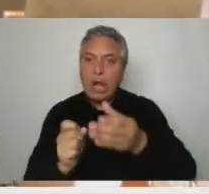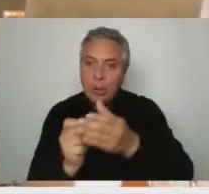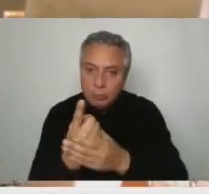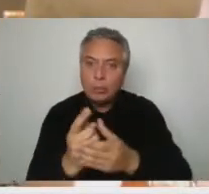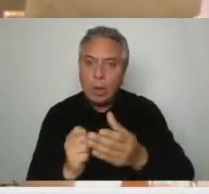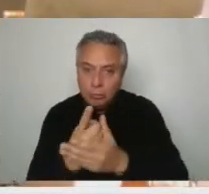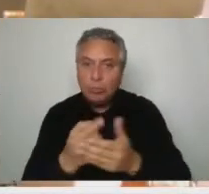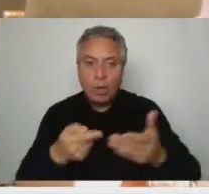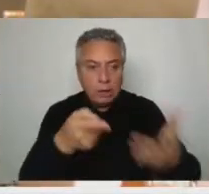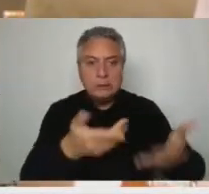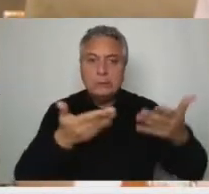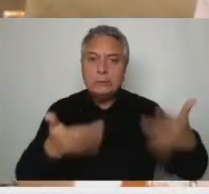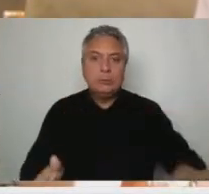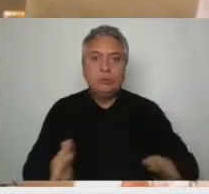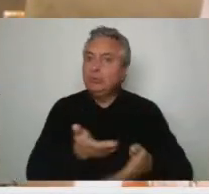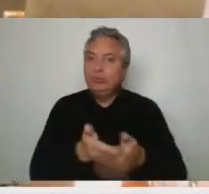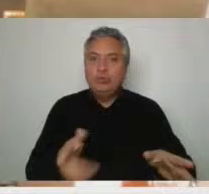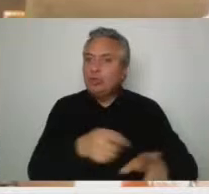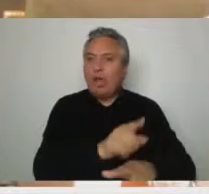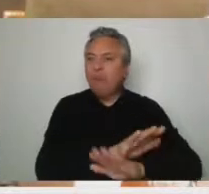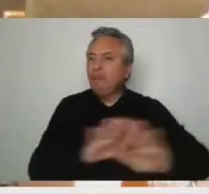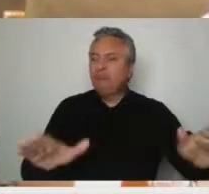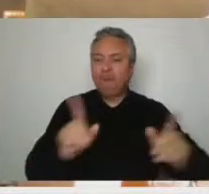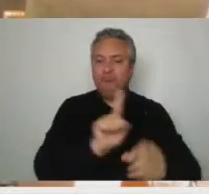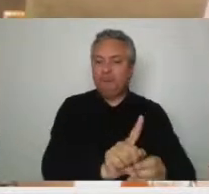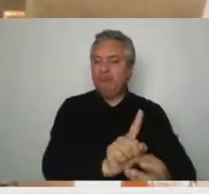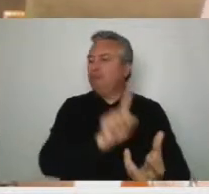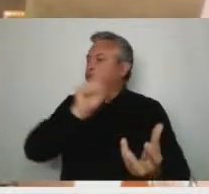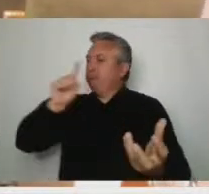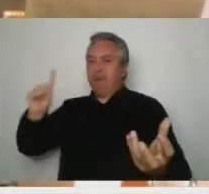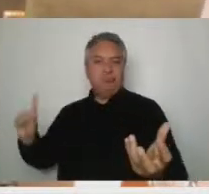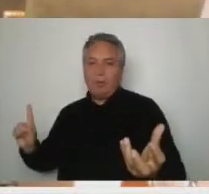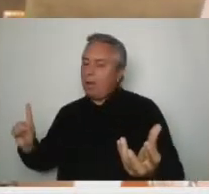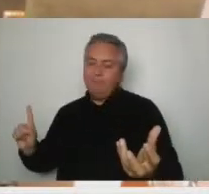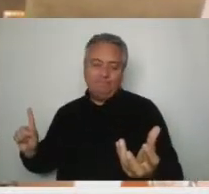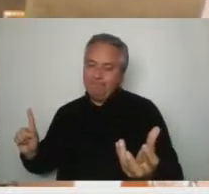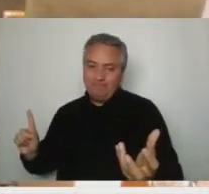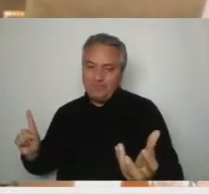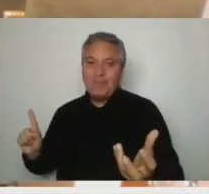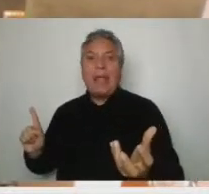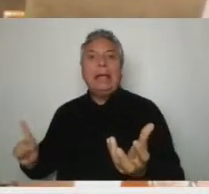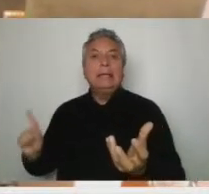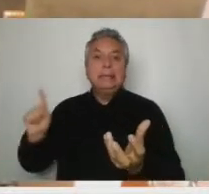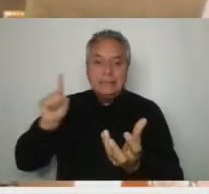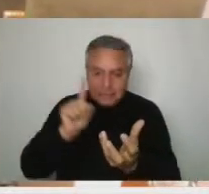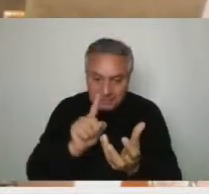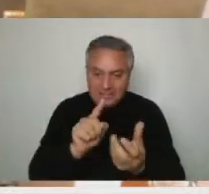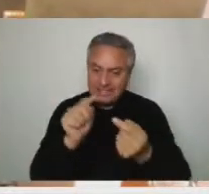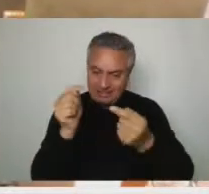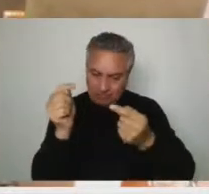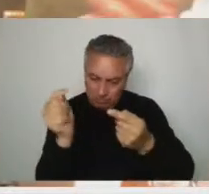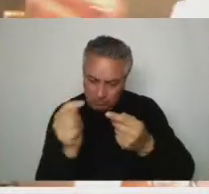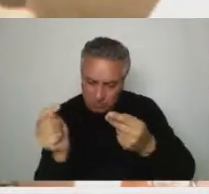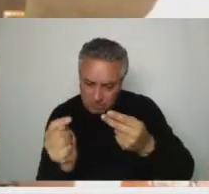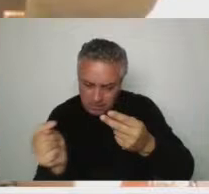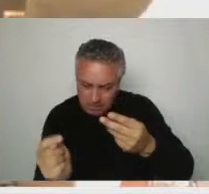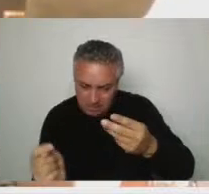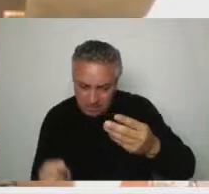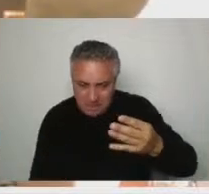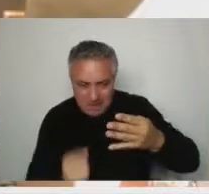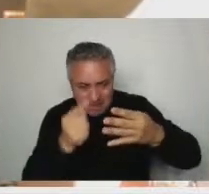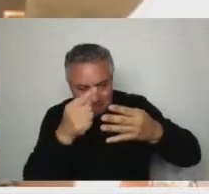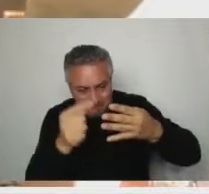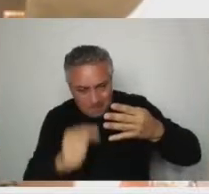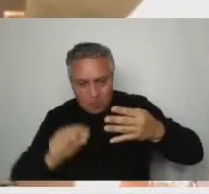for youngsters outside the school system. So, despite the fact that any of these aspects may be small,